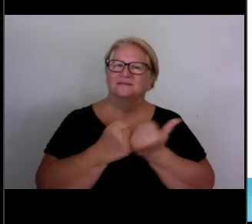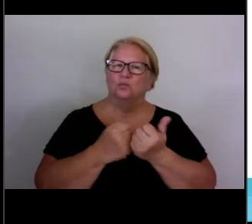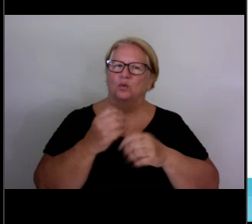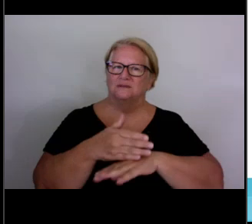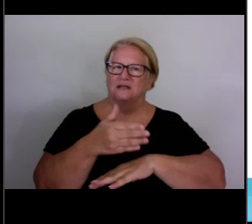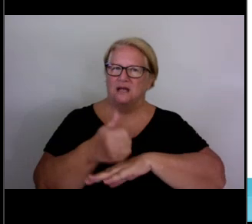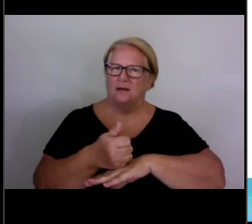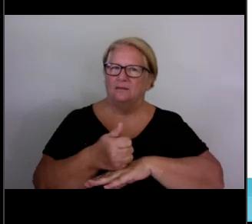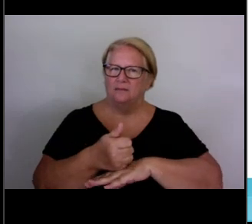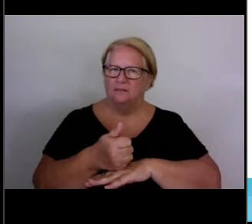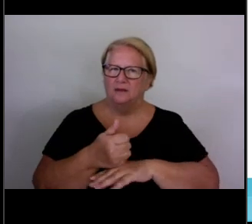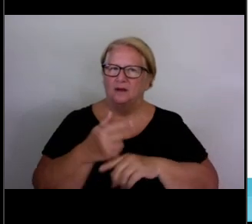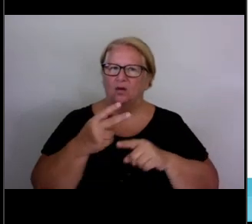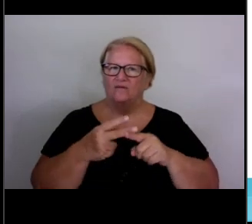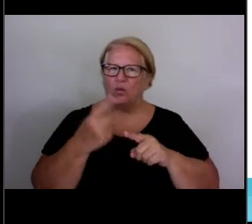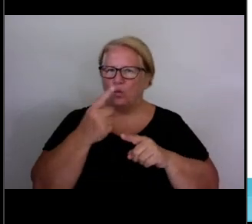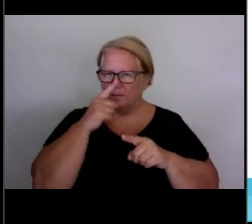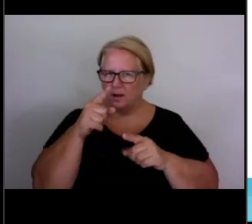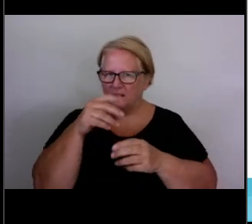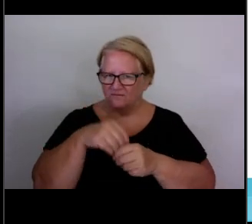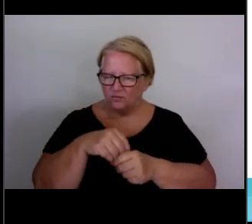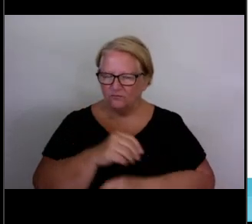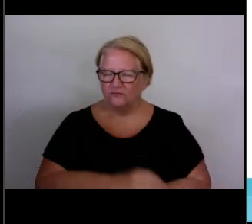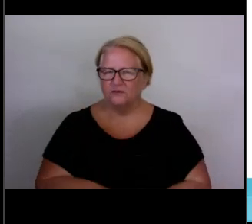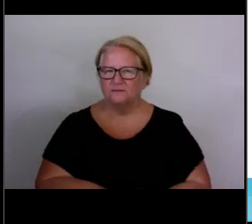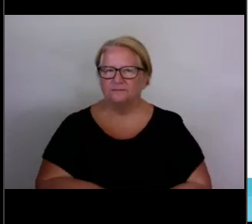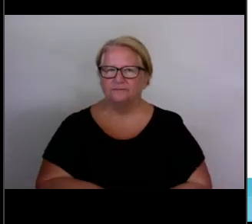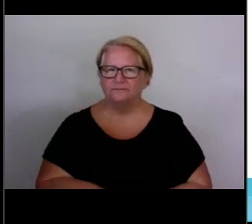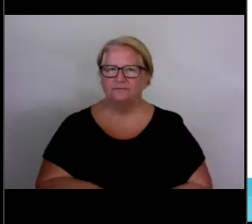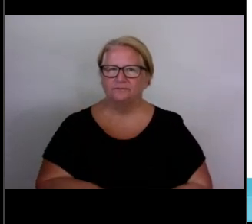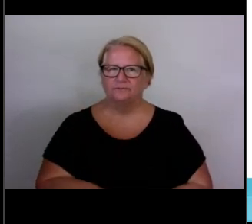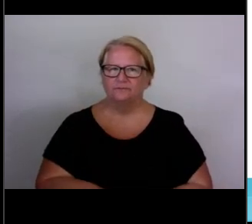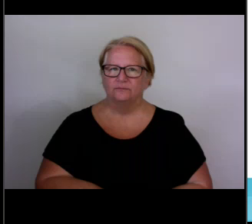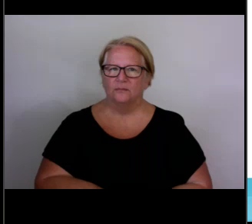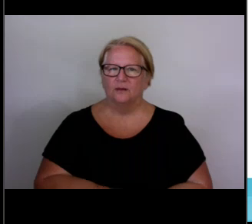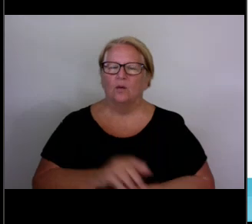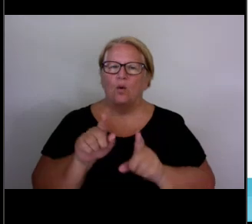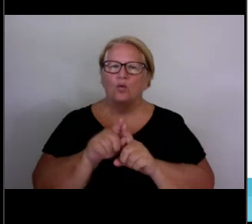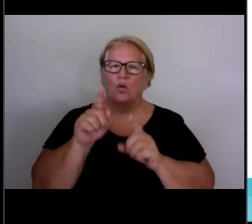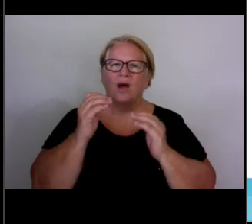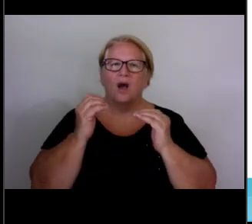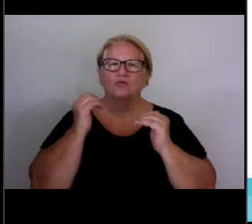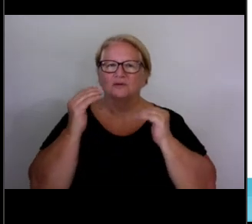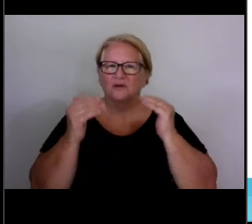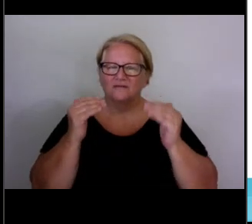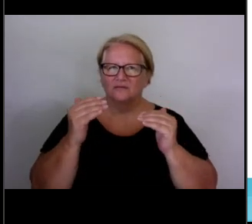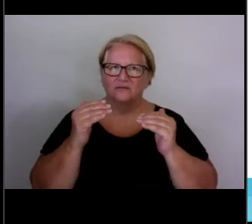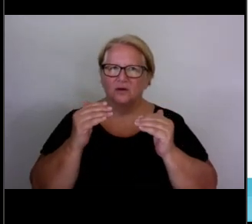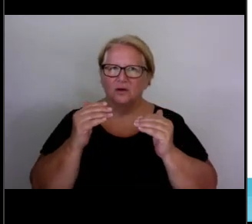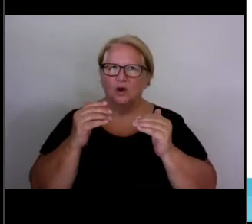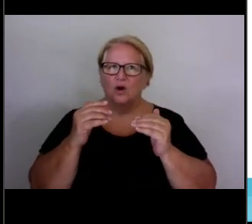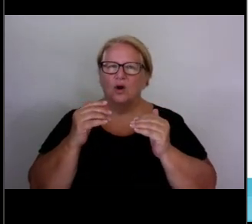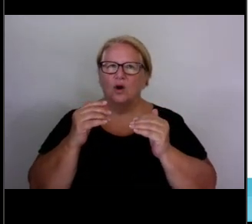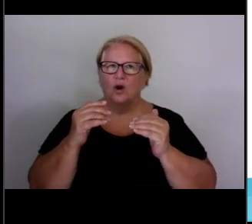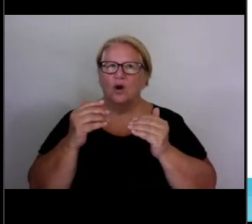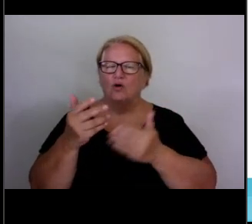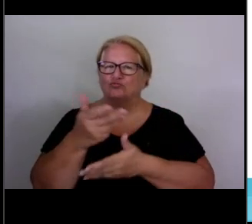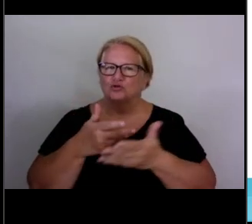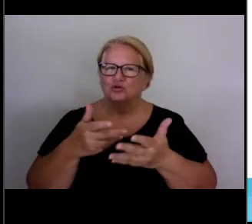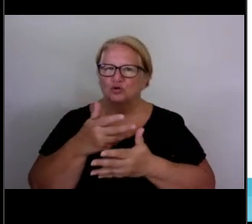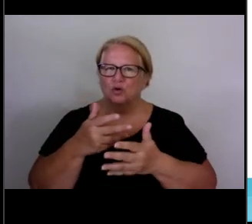the participants, and that adult restorative justice conferencing in those cases for